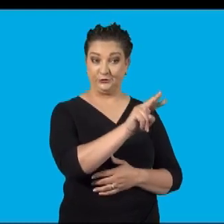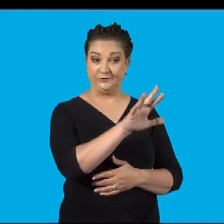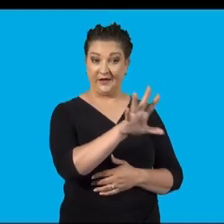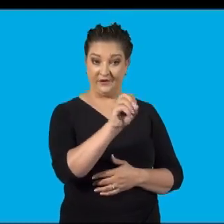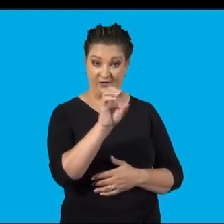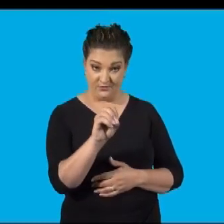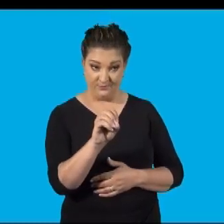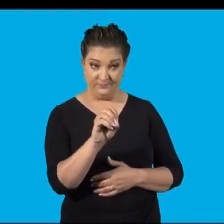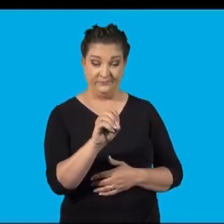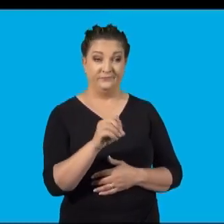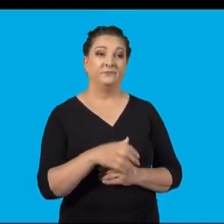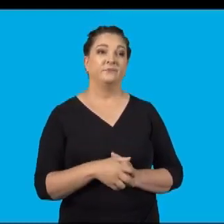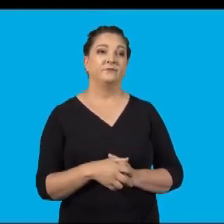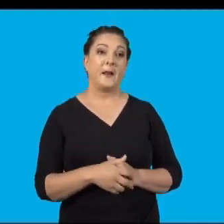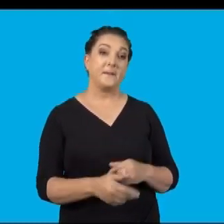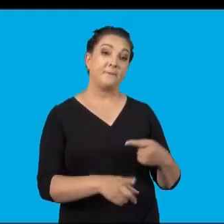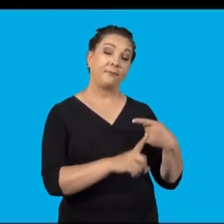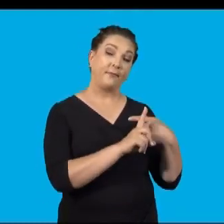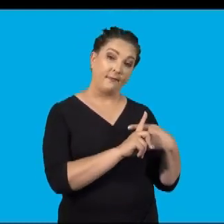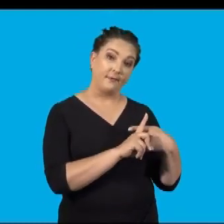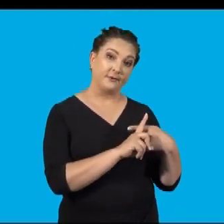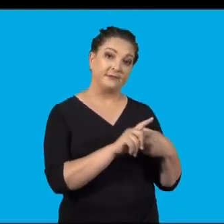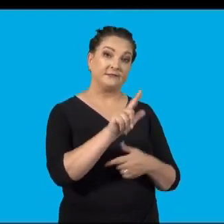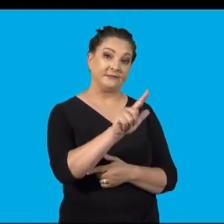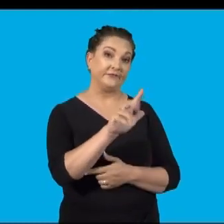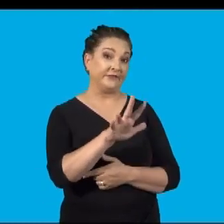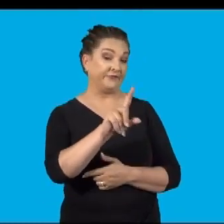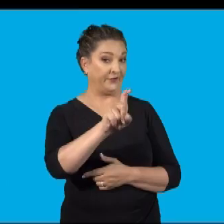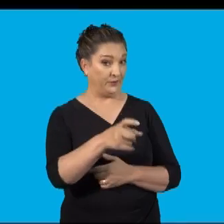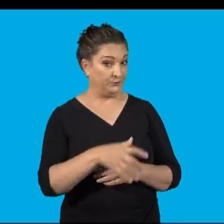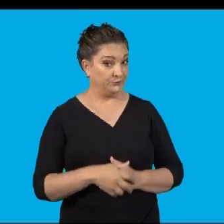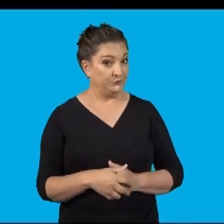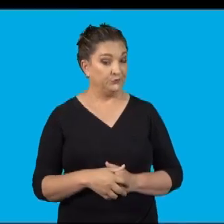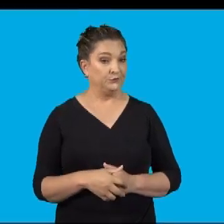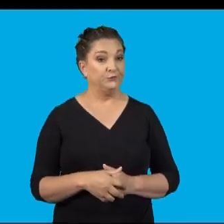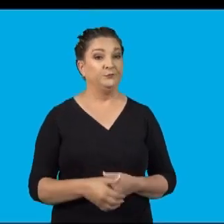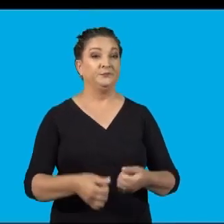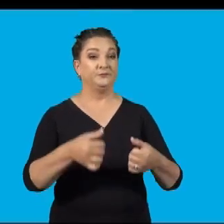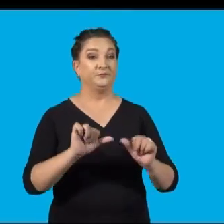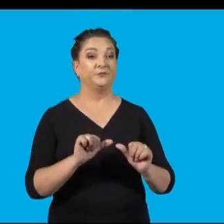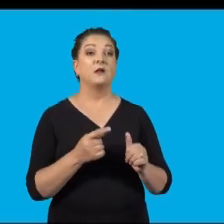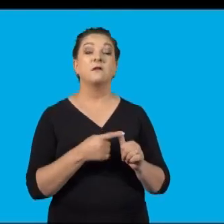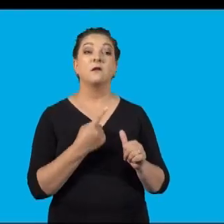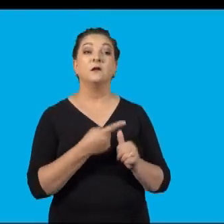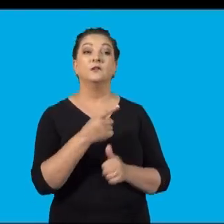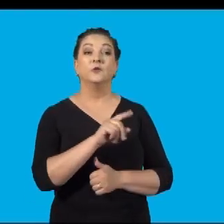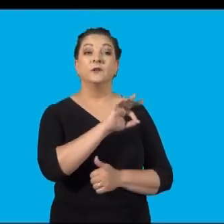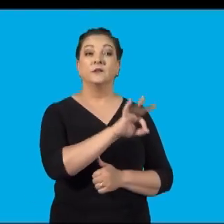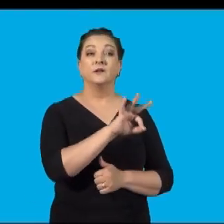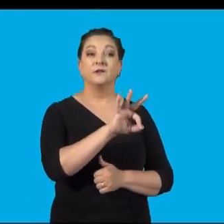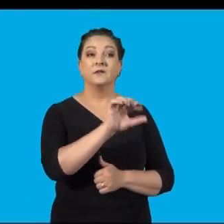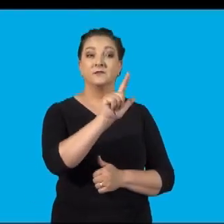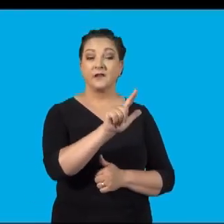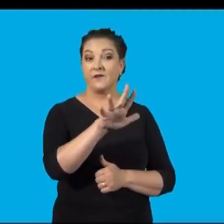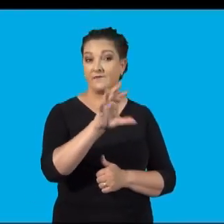my 262,500 plus the 75,000. That would give me